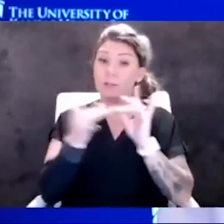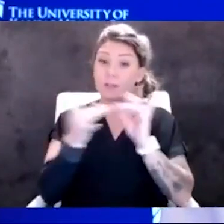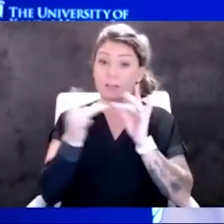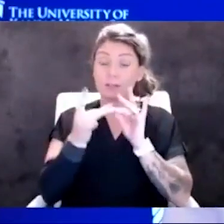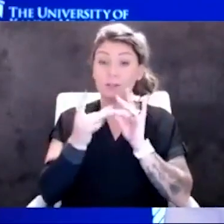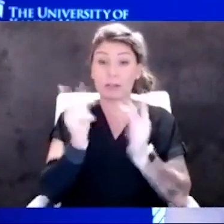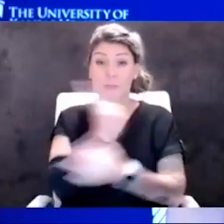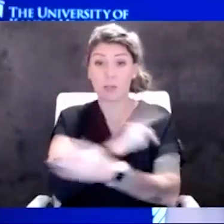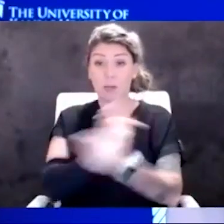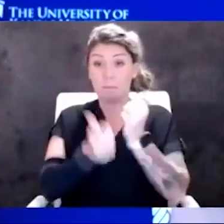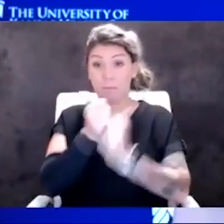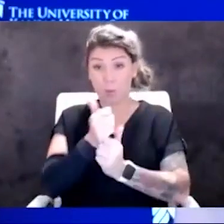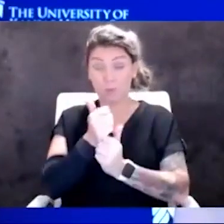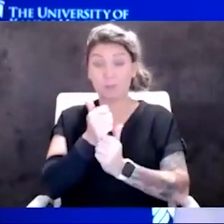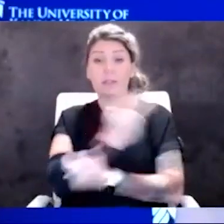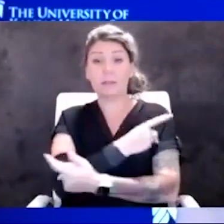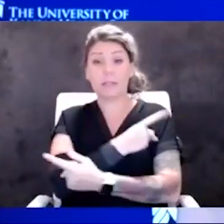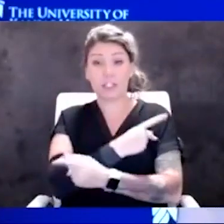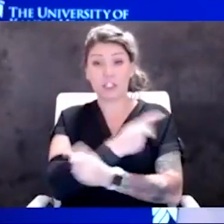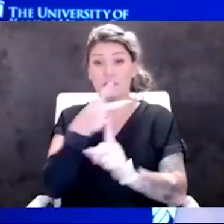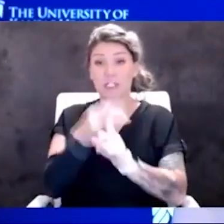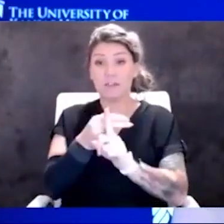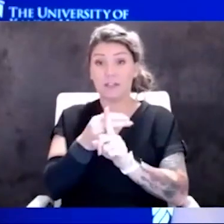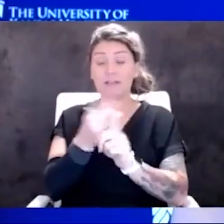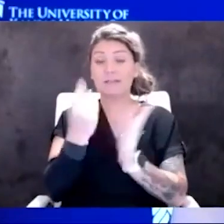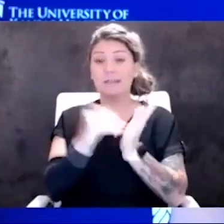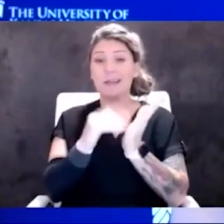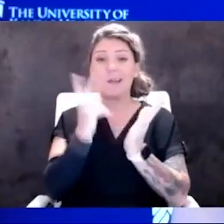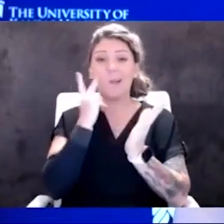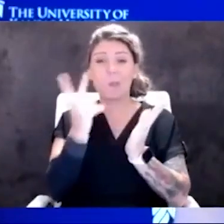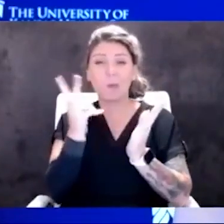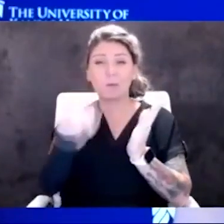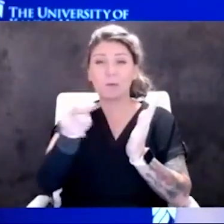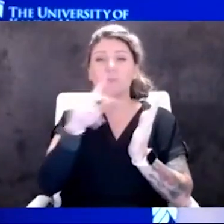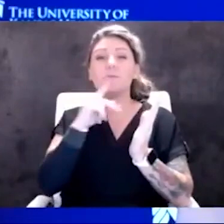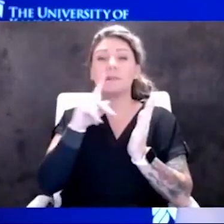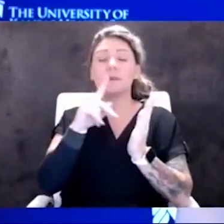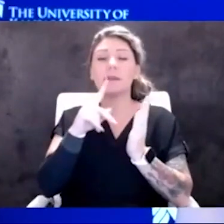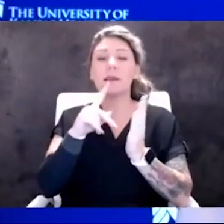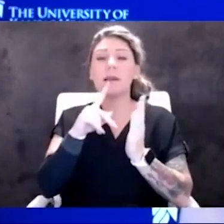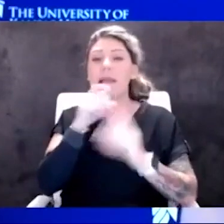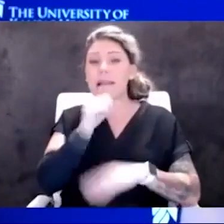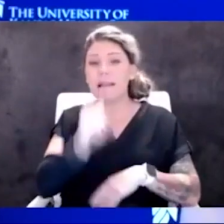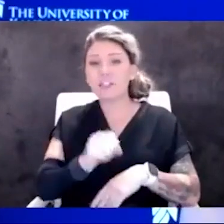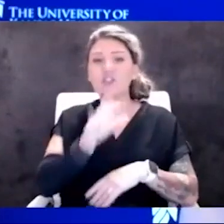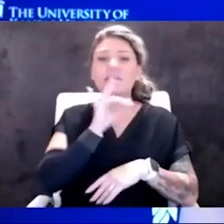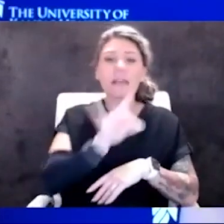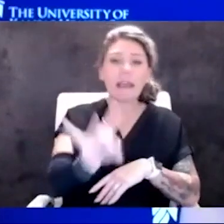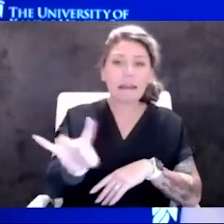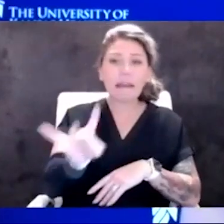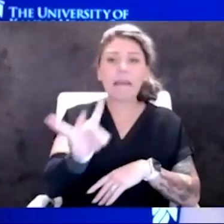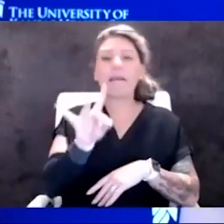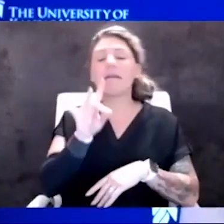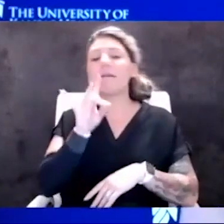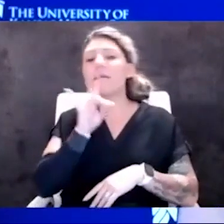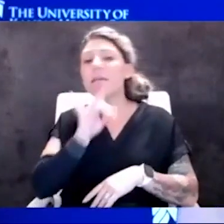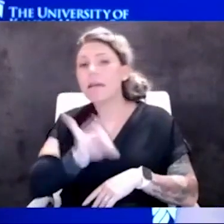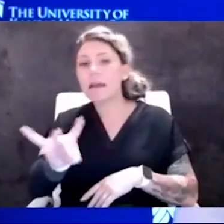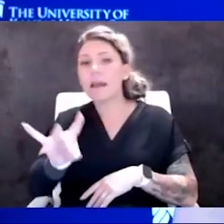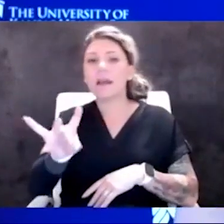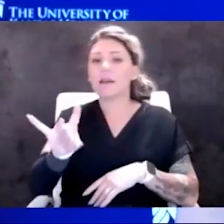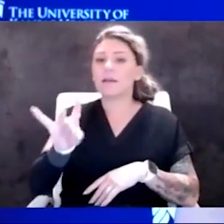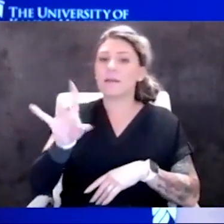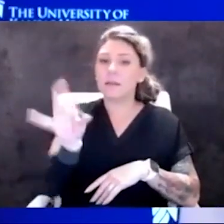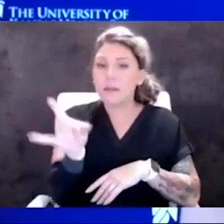patients that are vaccinated, again, looking at the ages, 88, 88, 81, 94, one that's 52